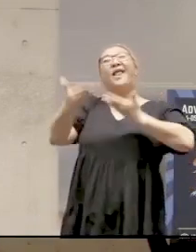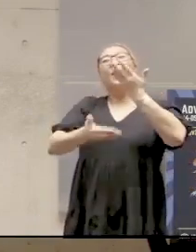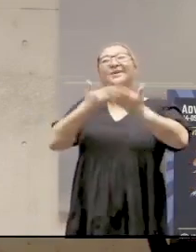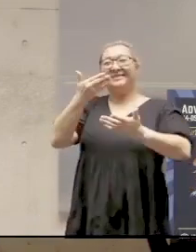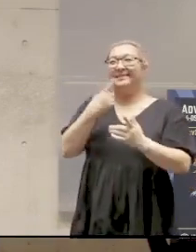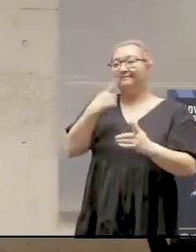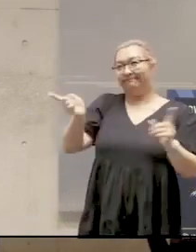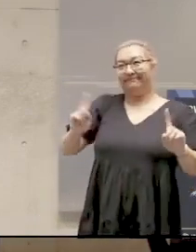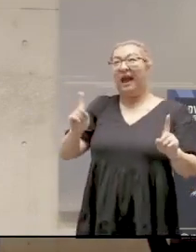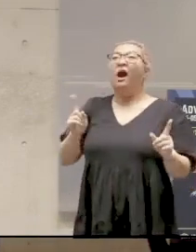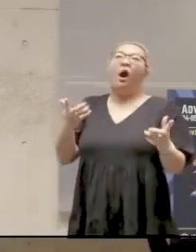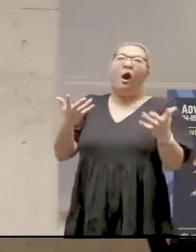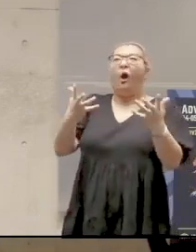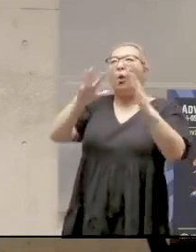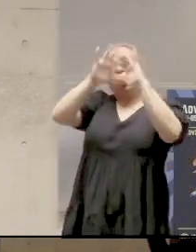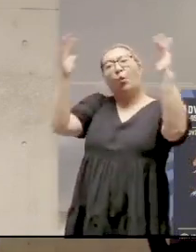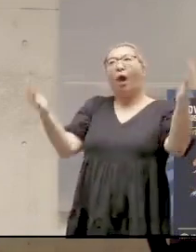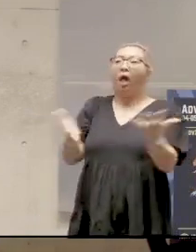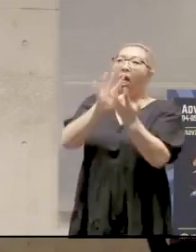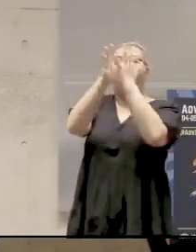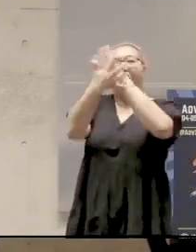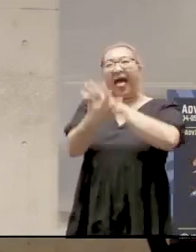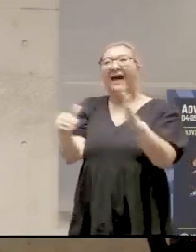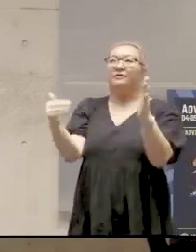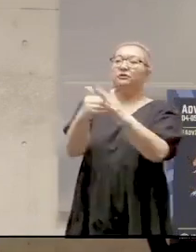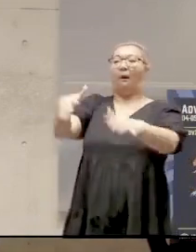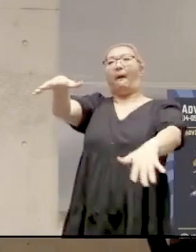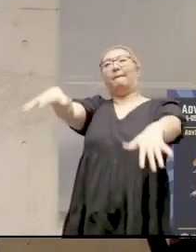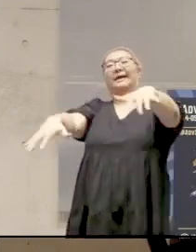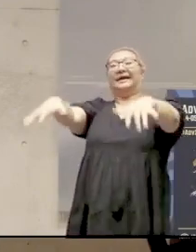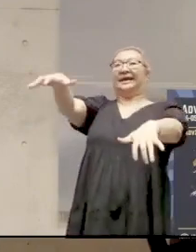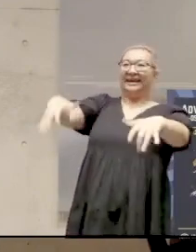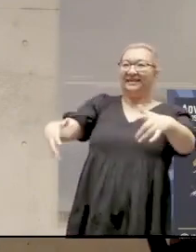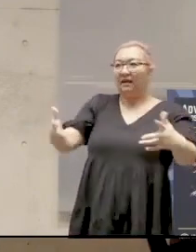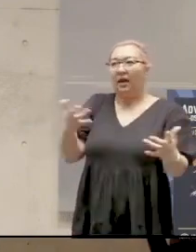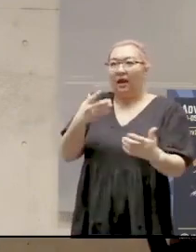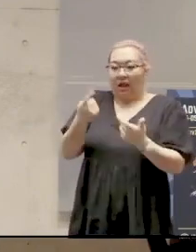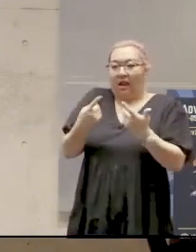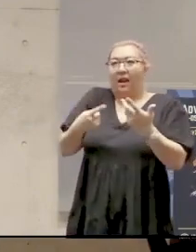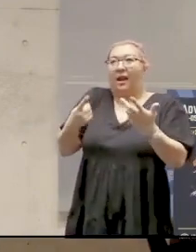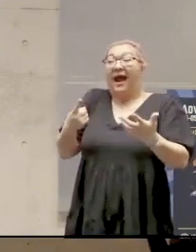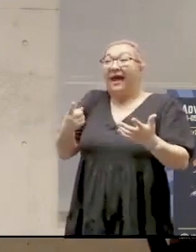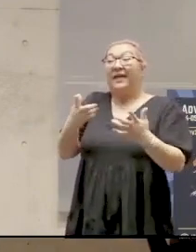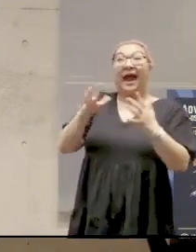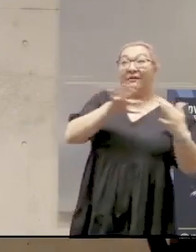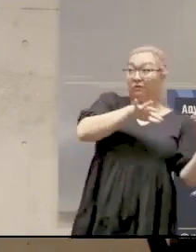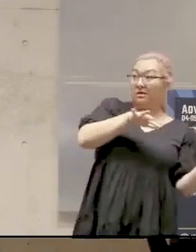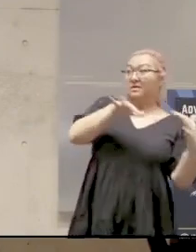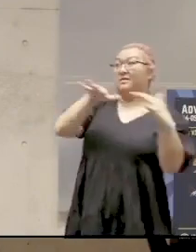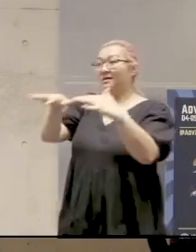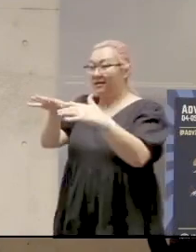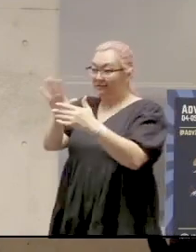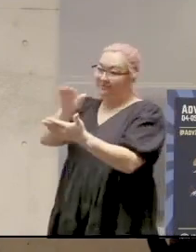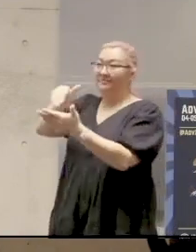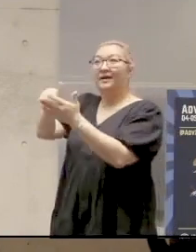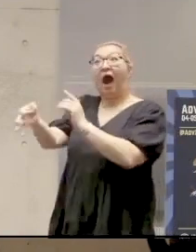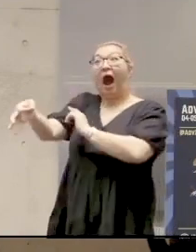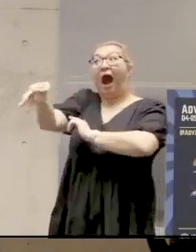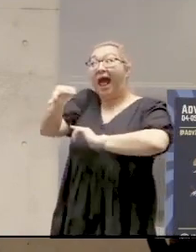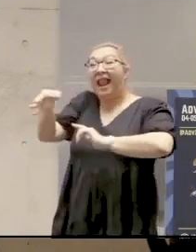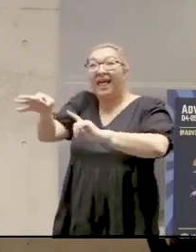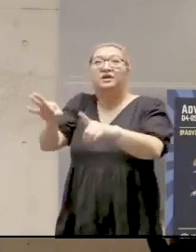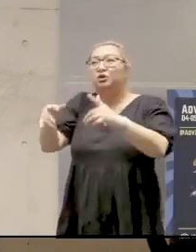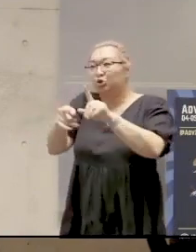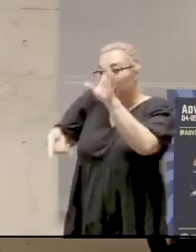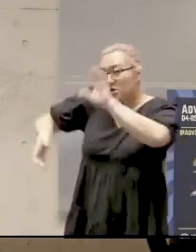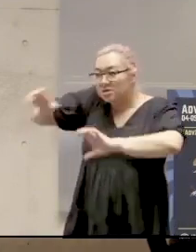evil zombies, and they bled green. So the really nice upside to this is I learned to program so I could get the blood back